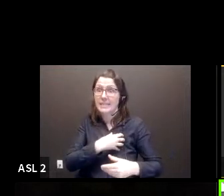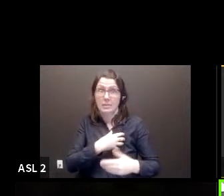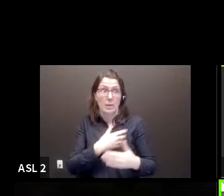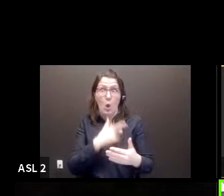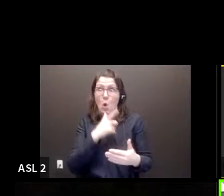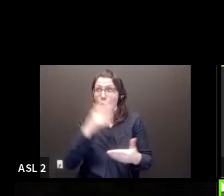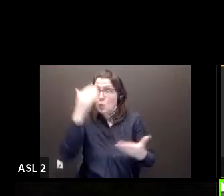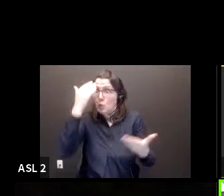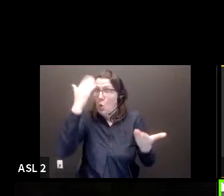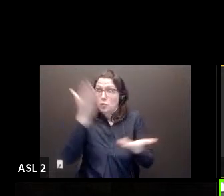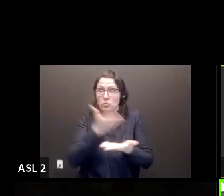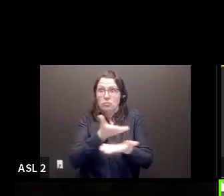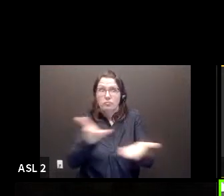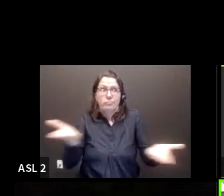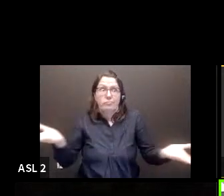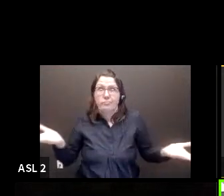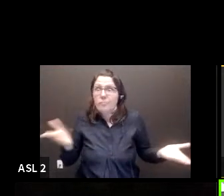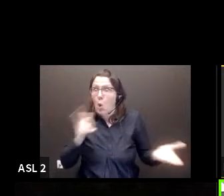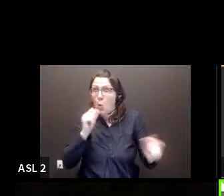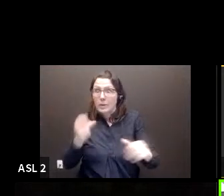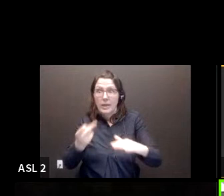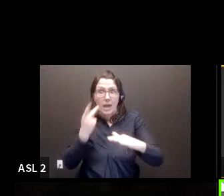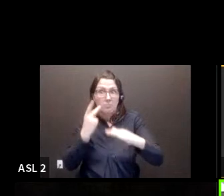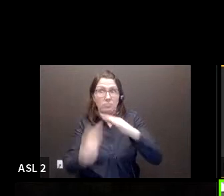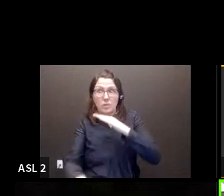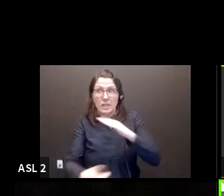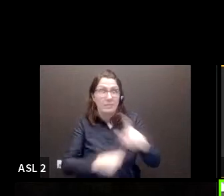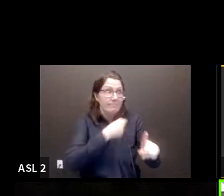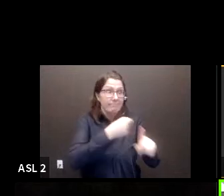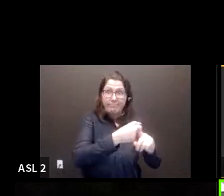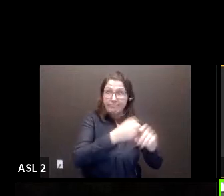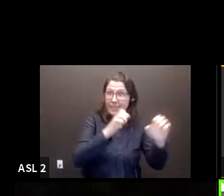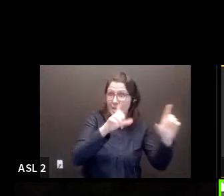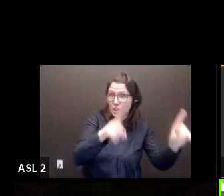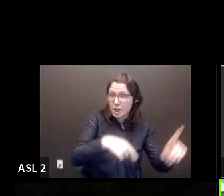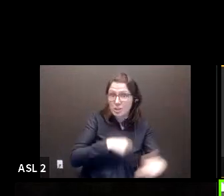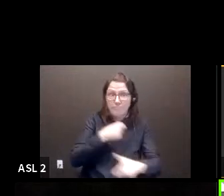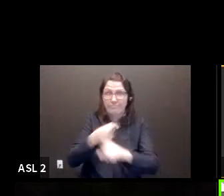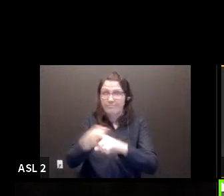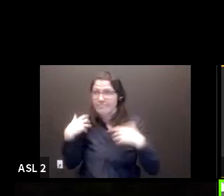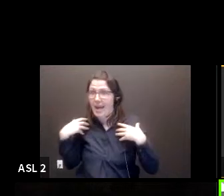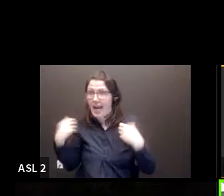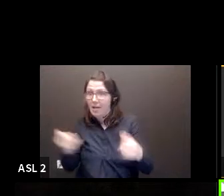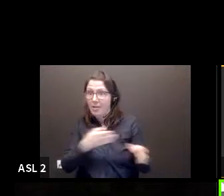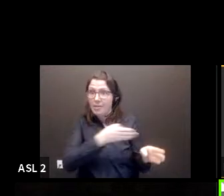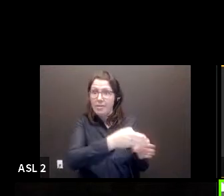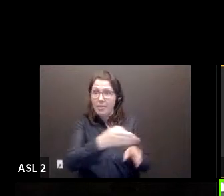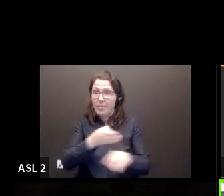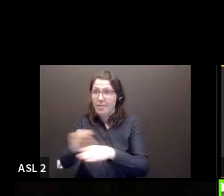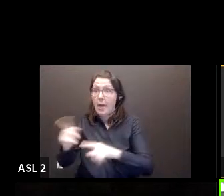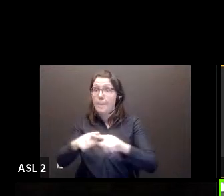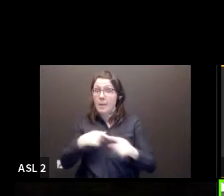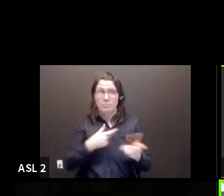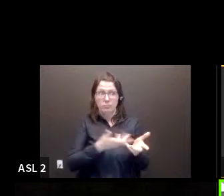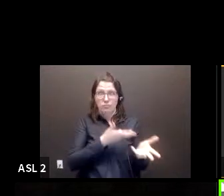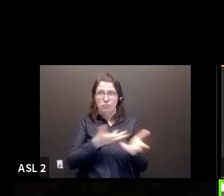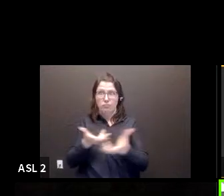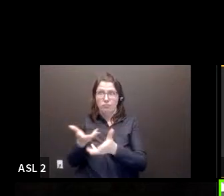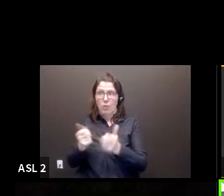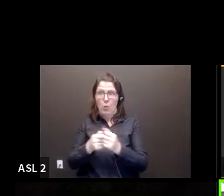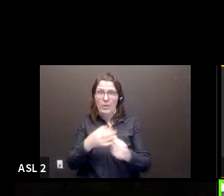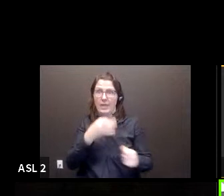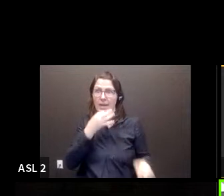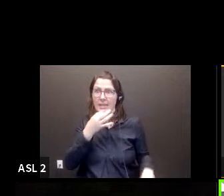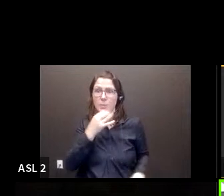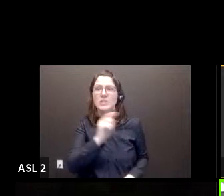health care sector the education sector but when i talk to professionals in those areas they know there's a big bubble of pressure coming at them that